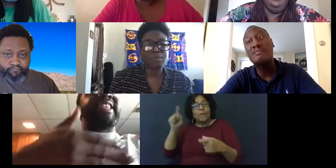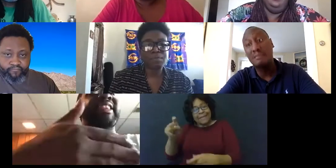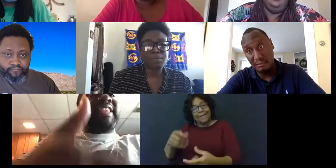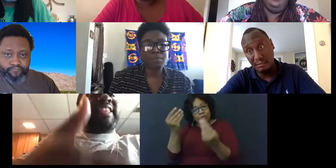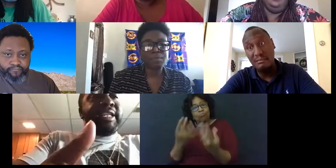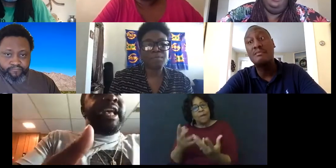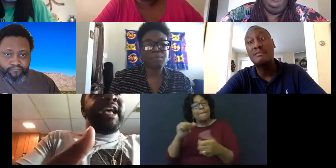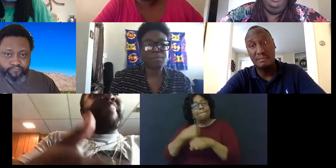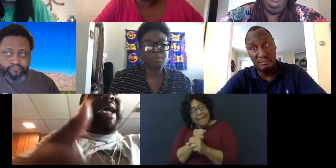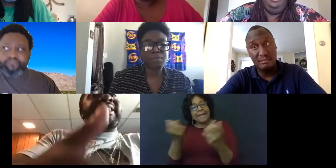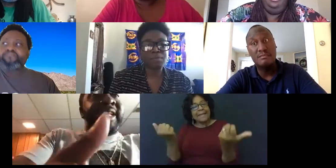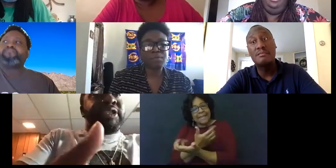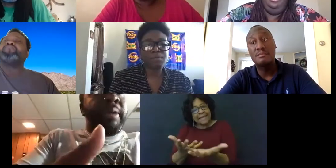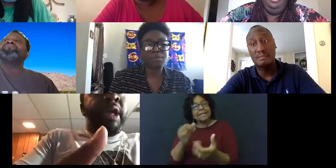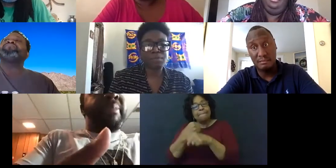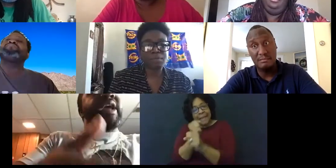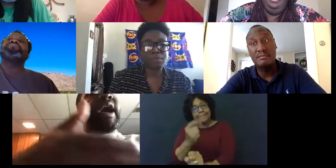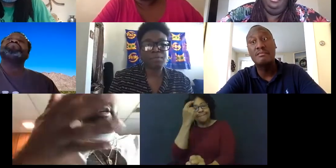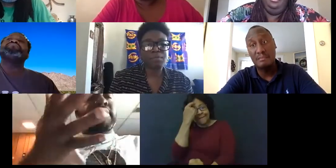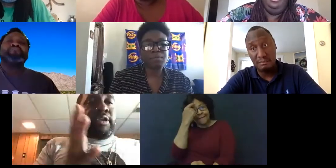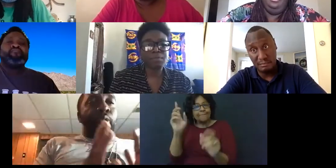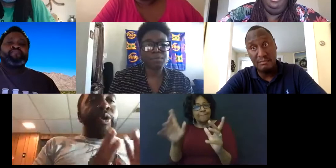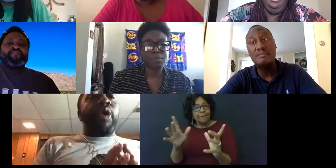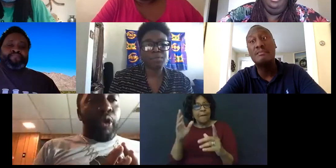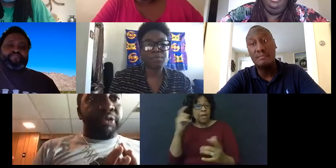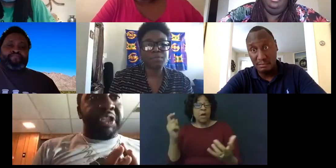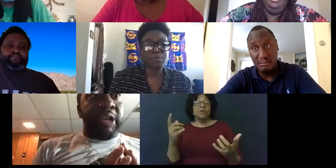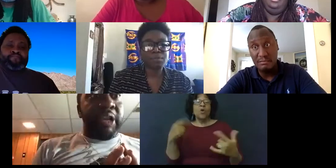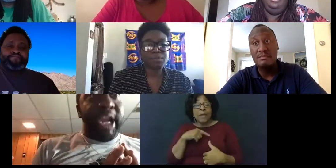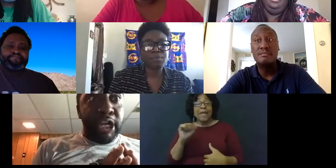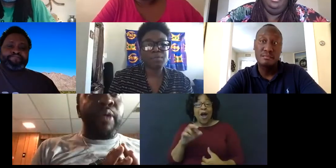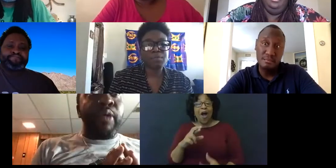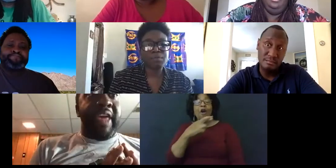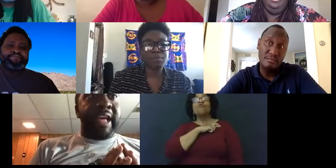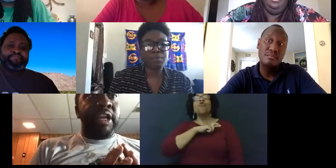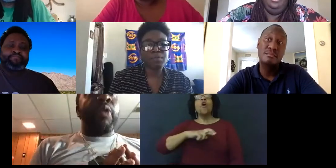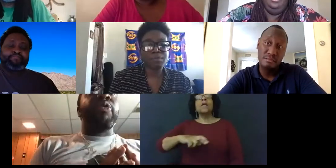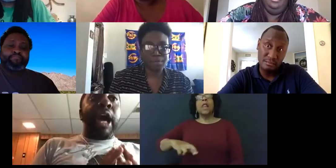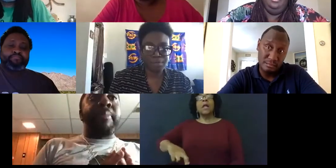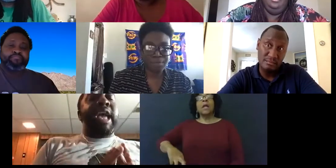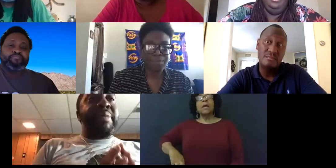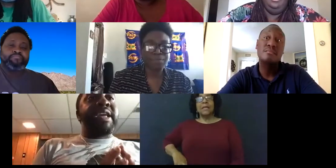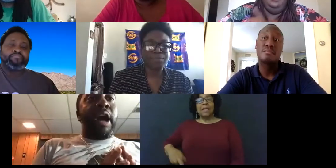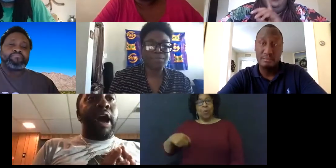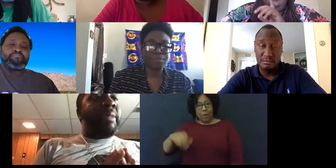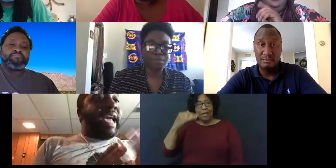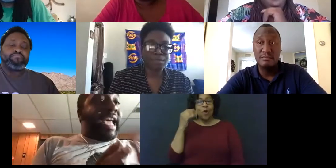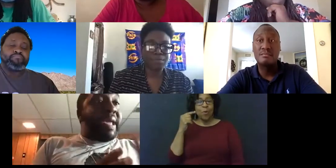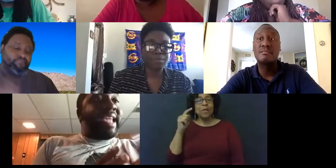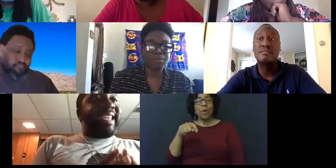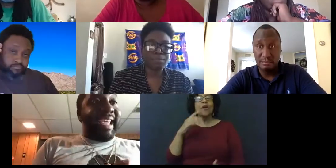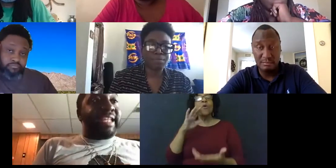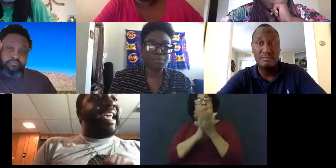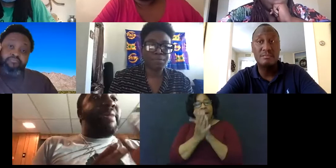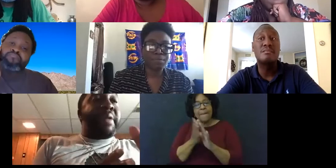We're gonna make the things make sense to them, because we are royalty. We know that. We're gonna come and be calm